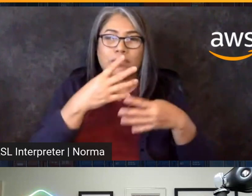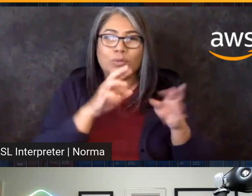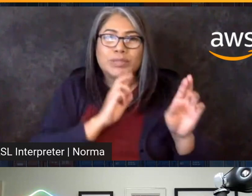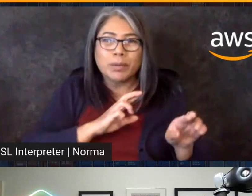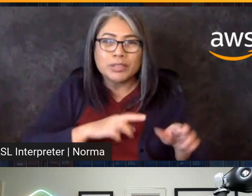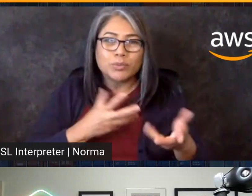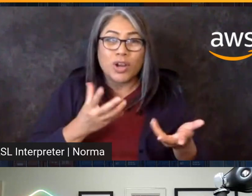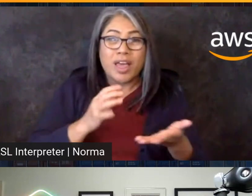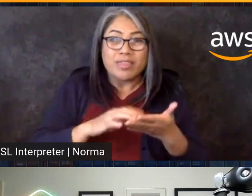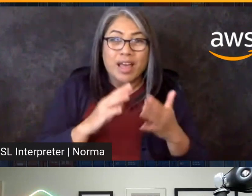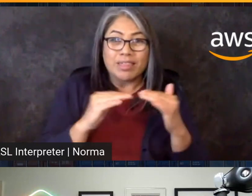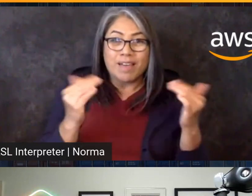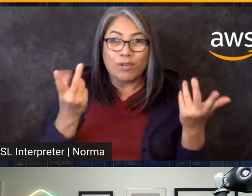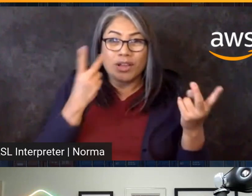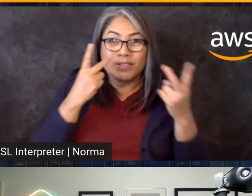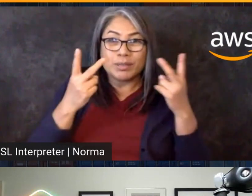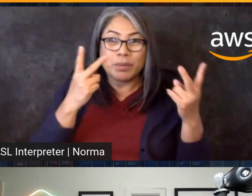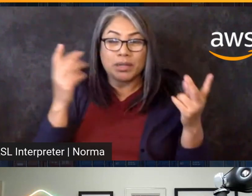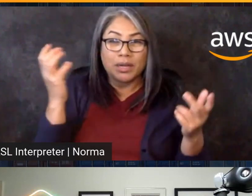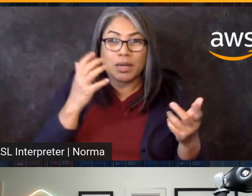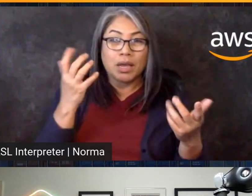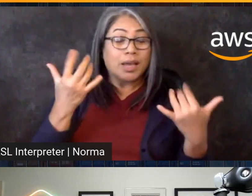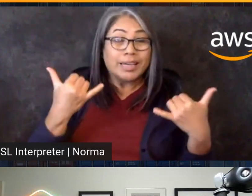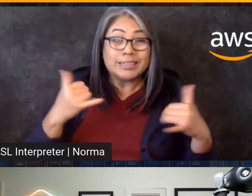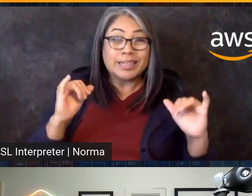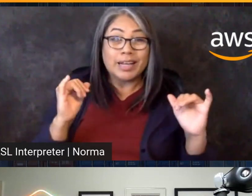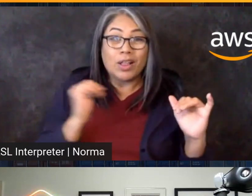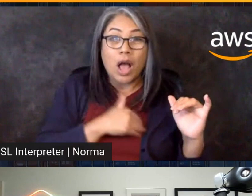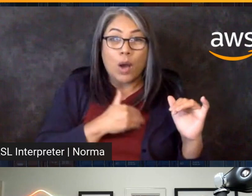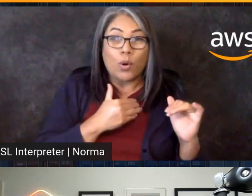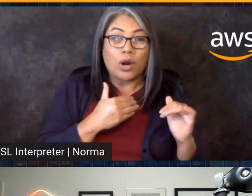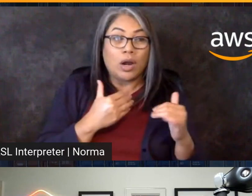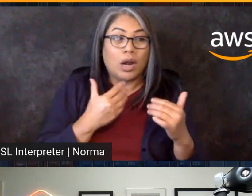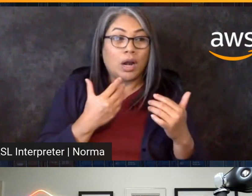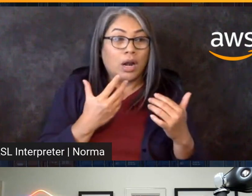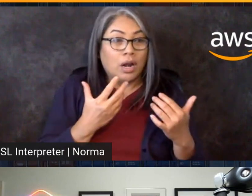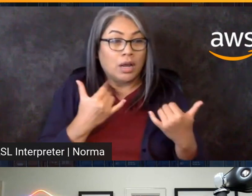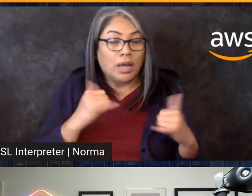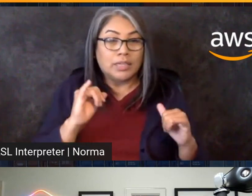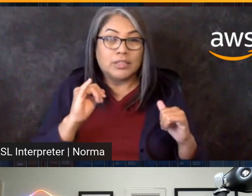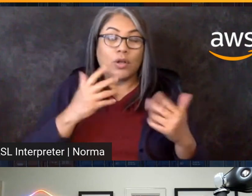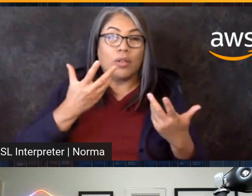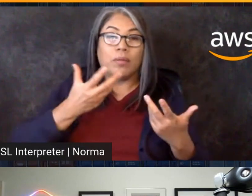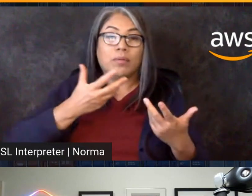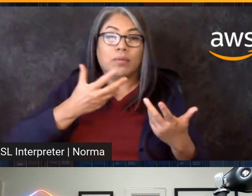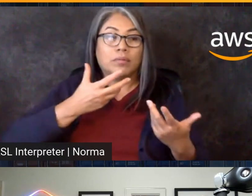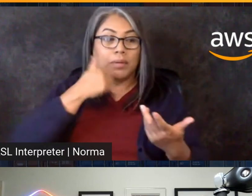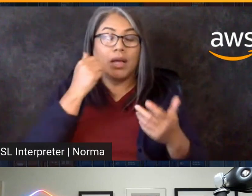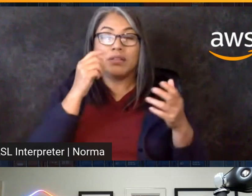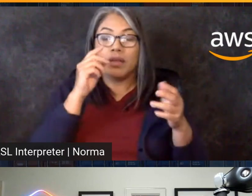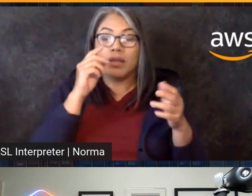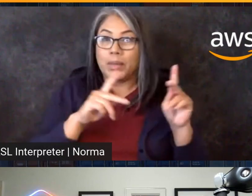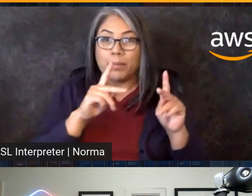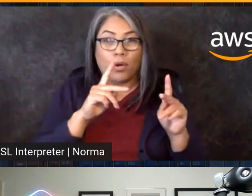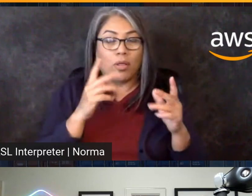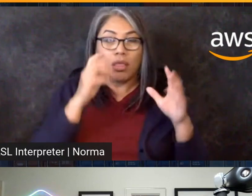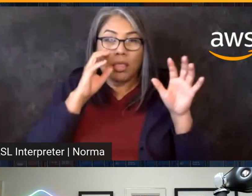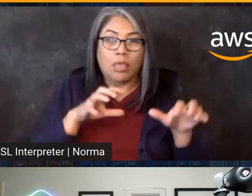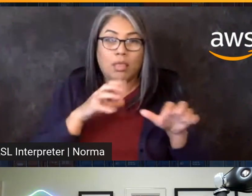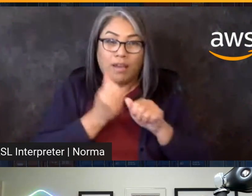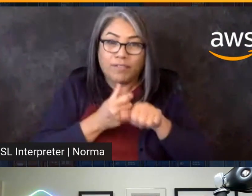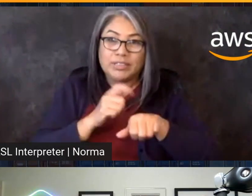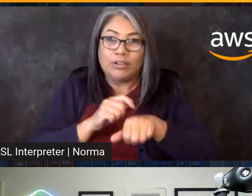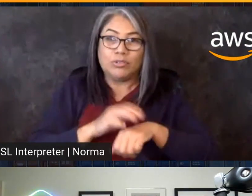that level of visibility is like still is still the use case that just completely blows people out of the water every single time.